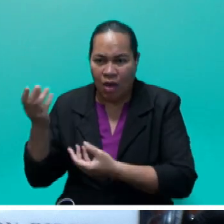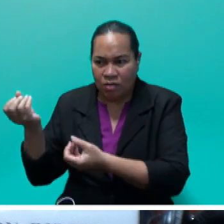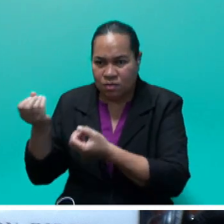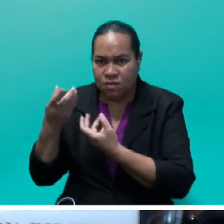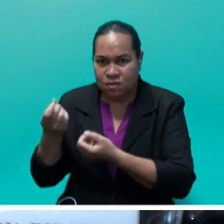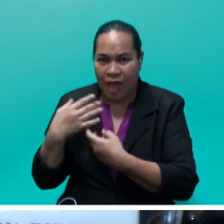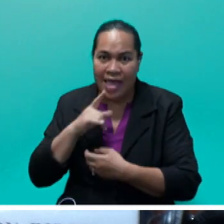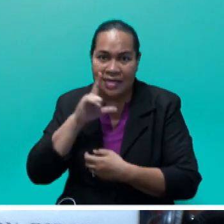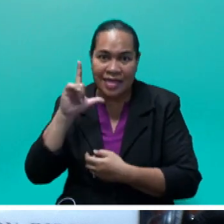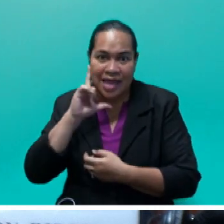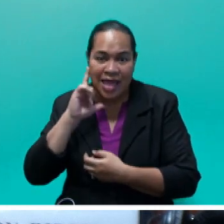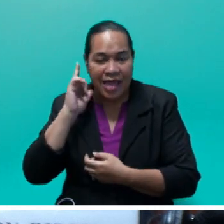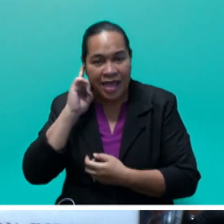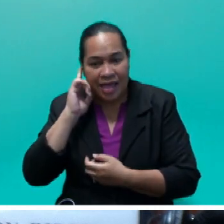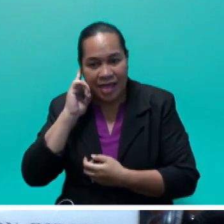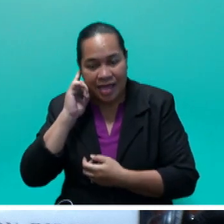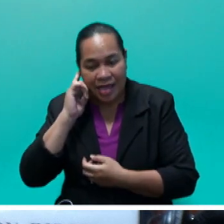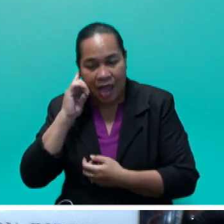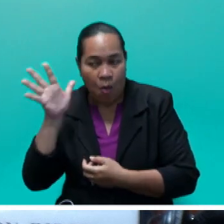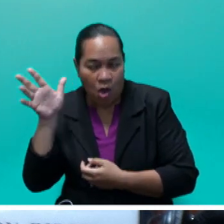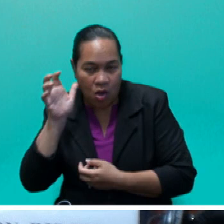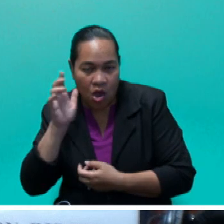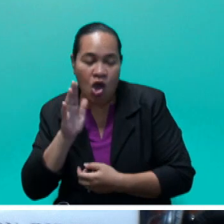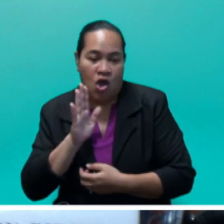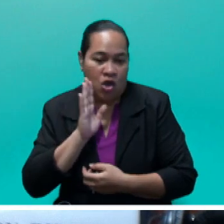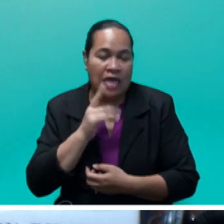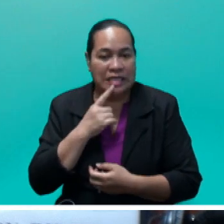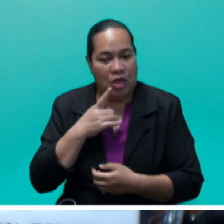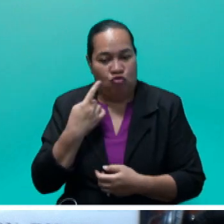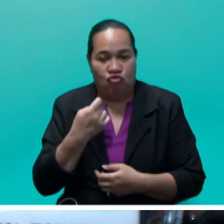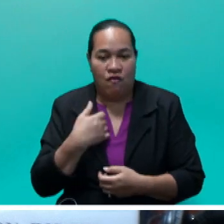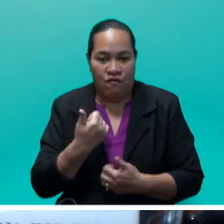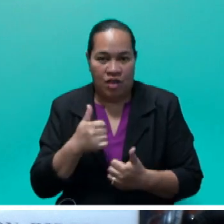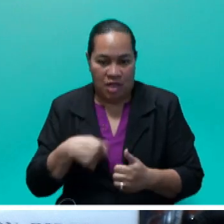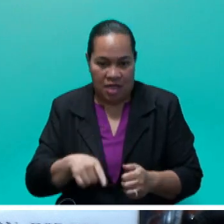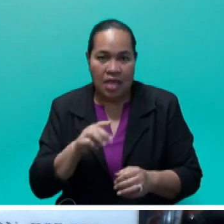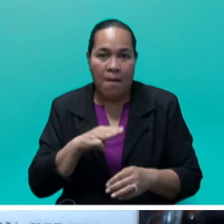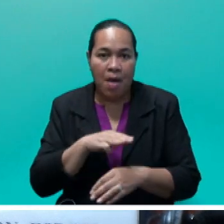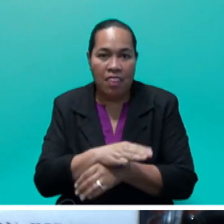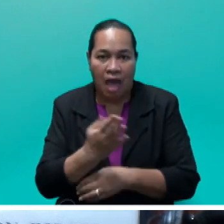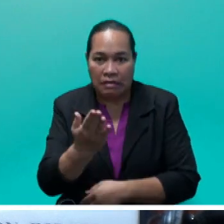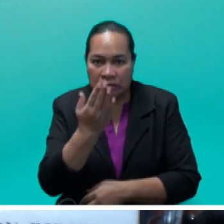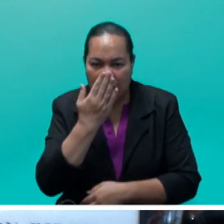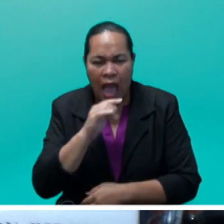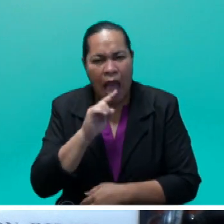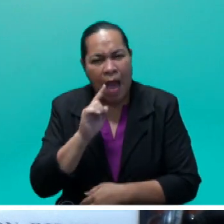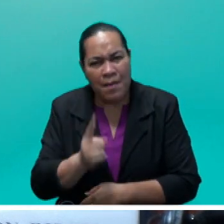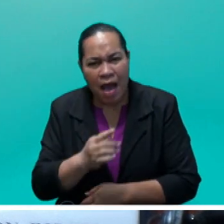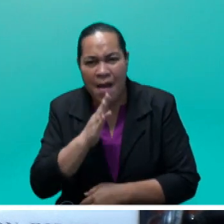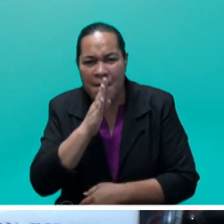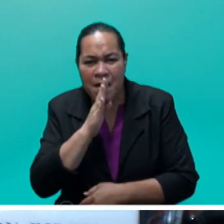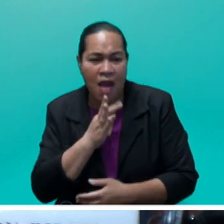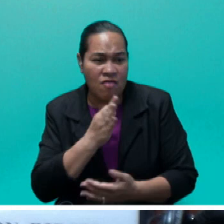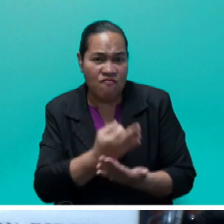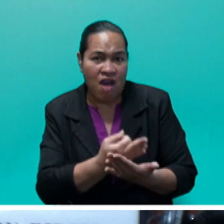yesterday, it should be completed by the end of this month. Unfortunate for that